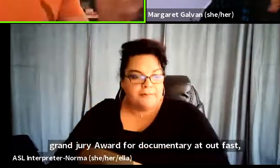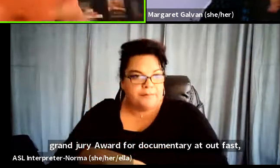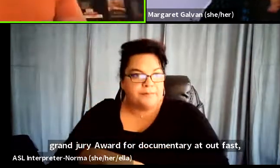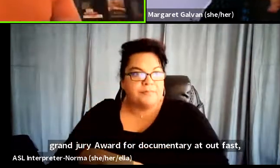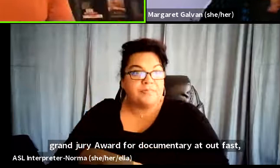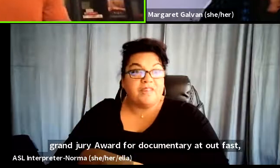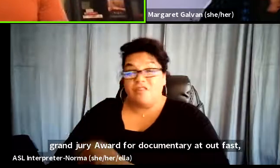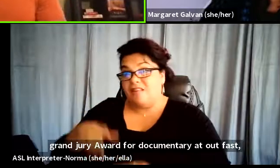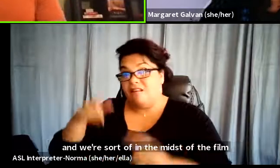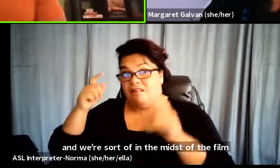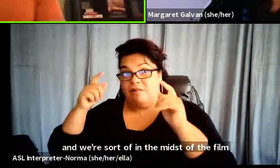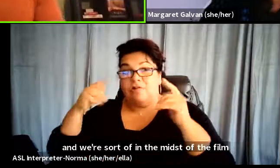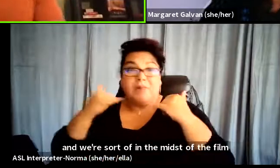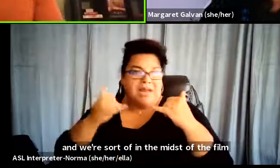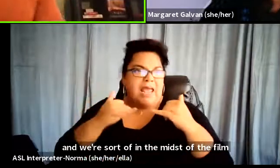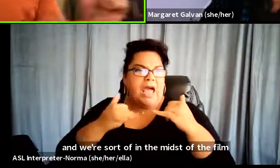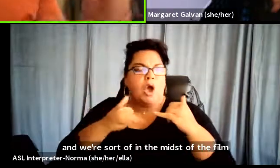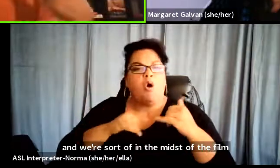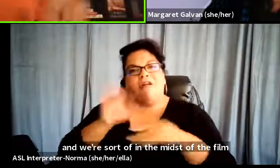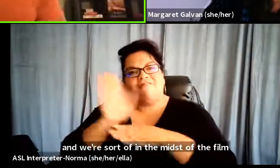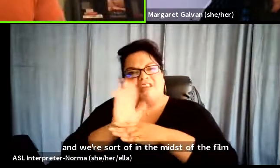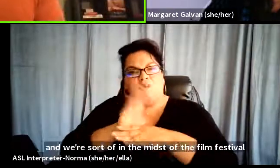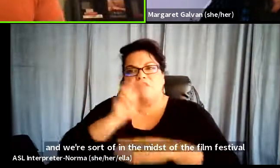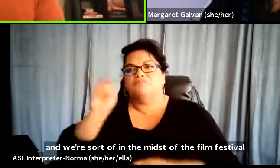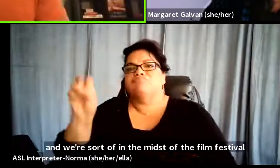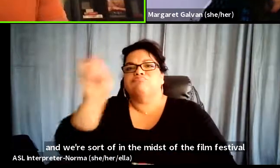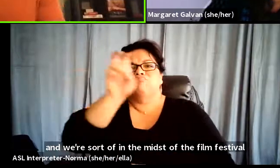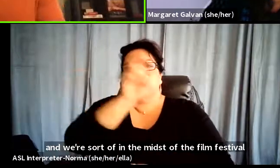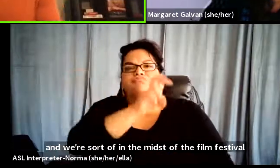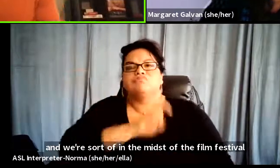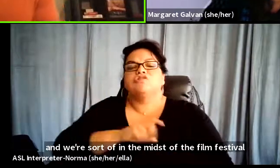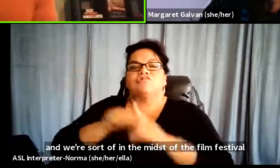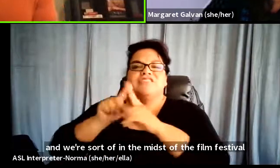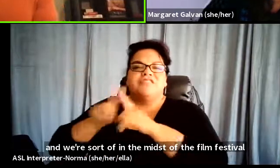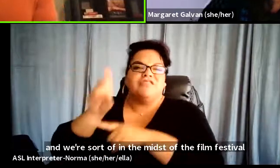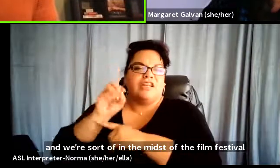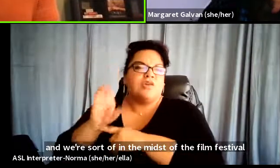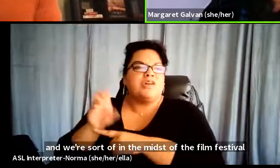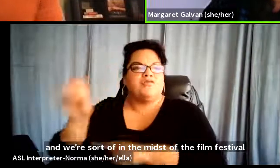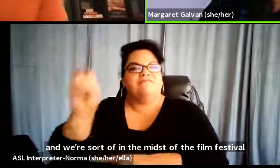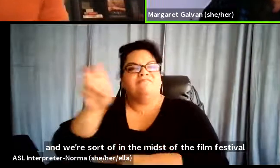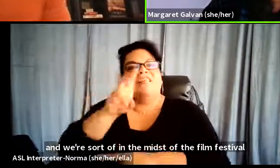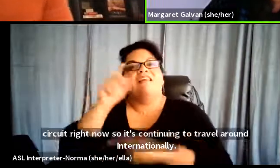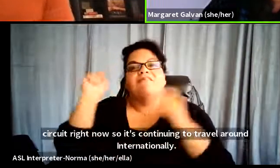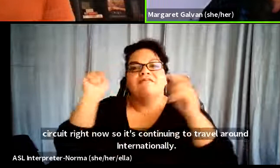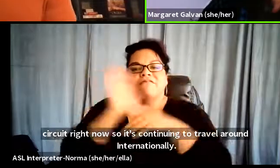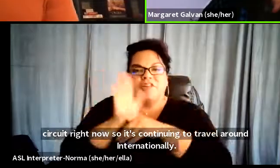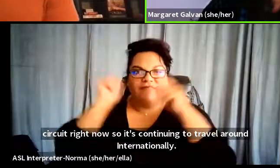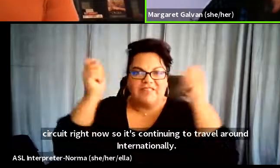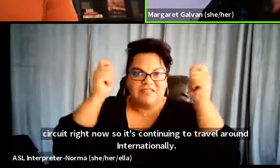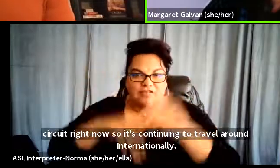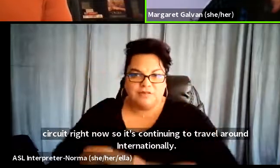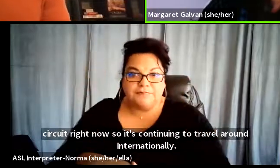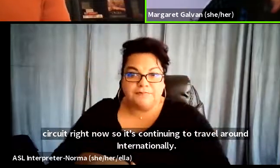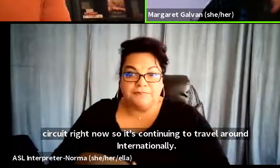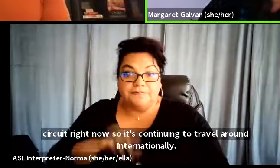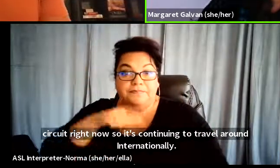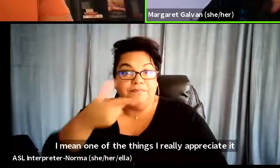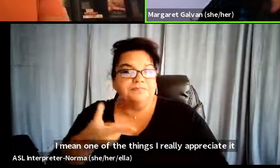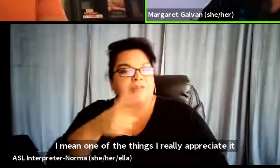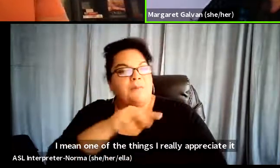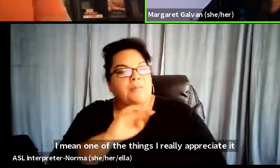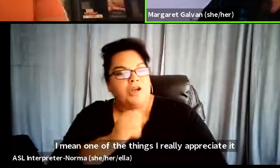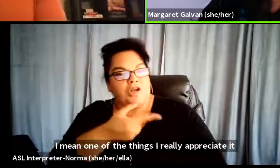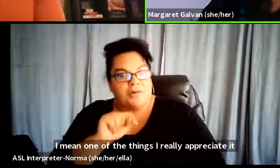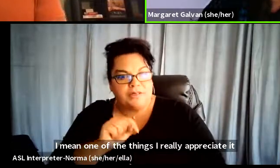film festival circuit right now. So it's continuing to travel around internationally. Yeah. I mean, one, one of the things I really appreciated in